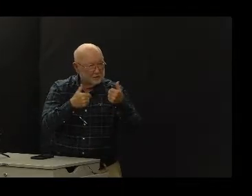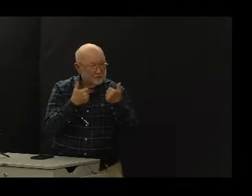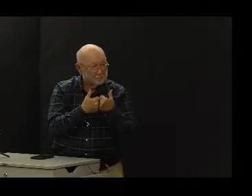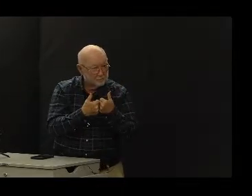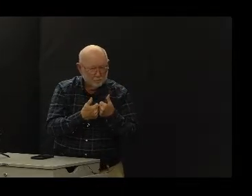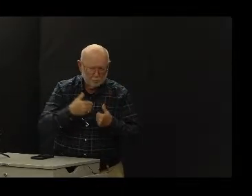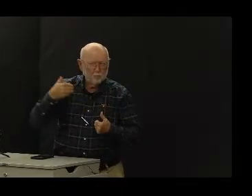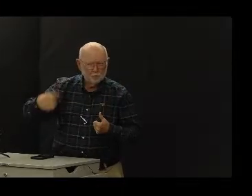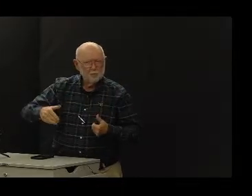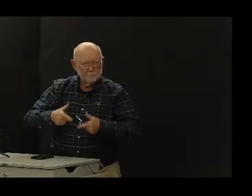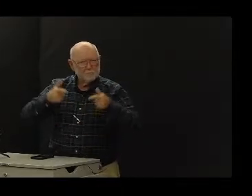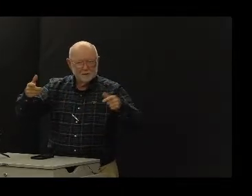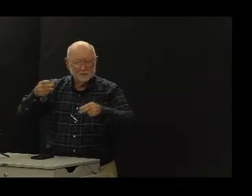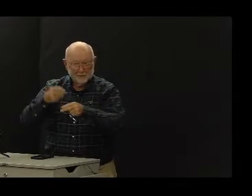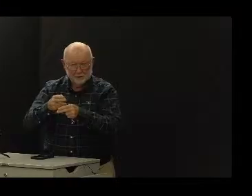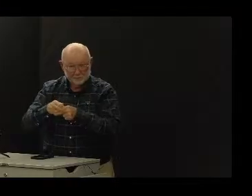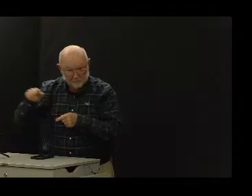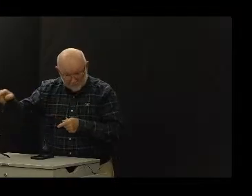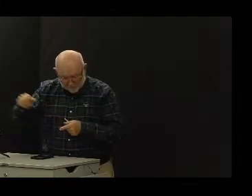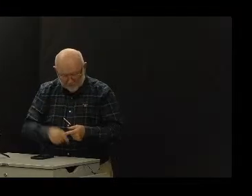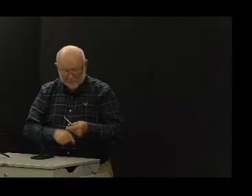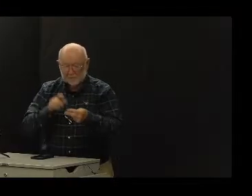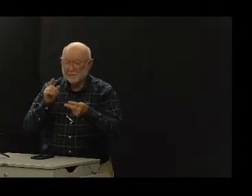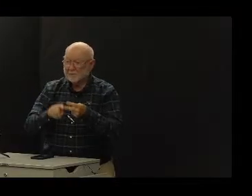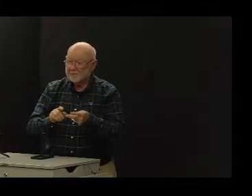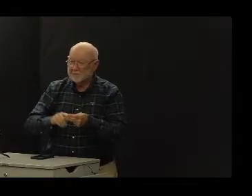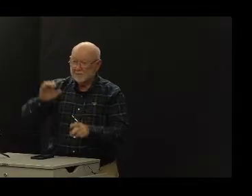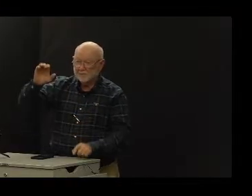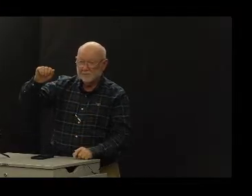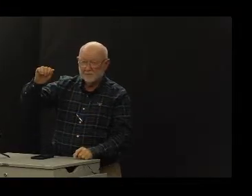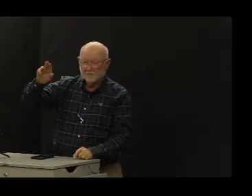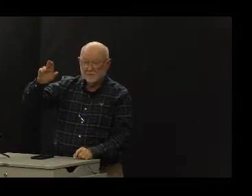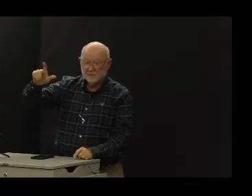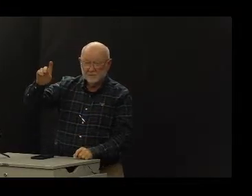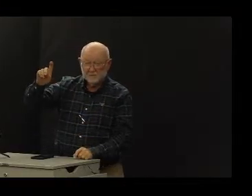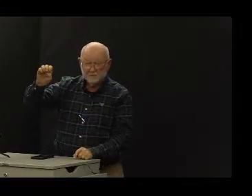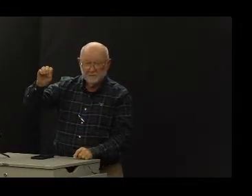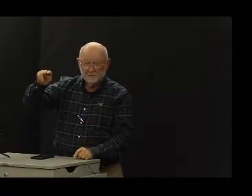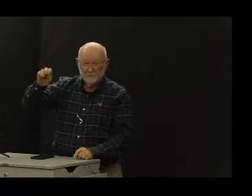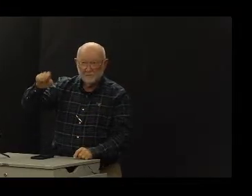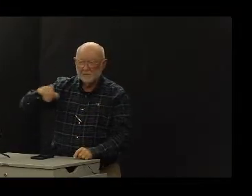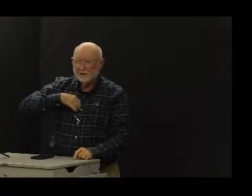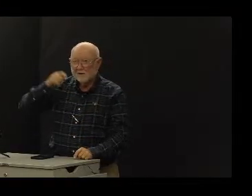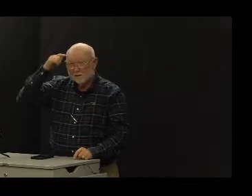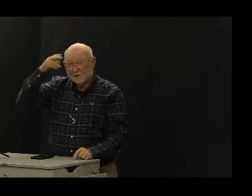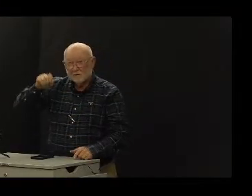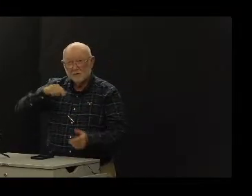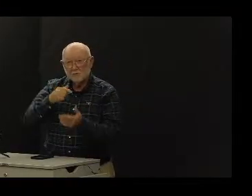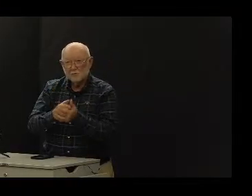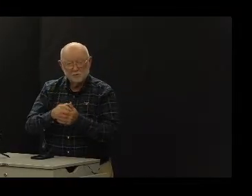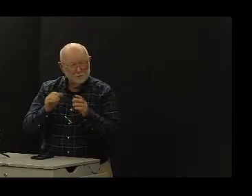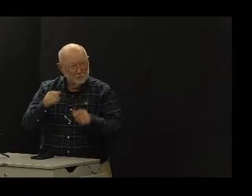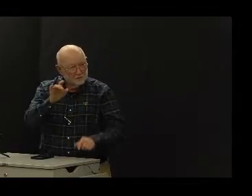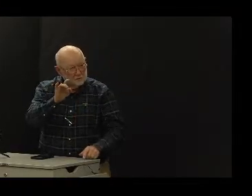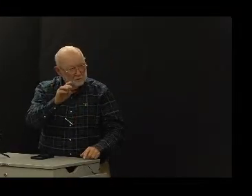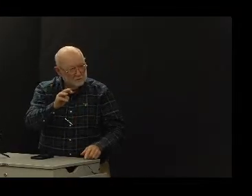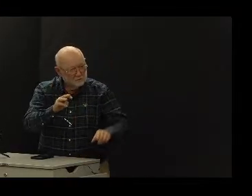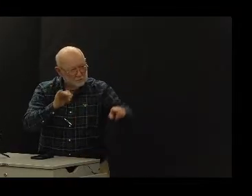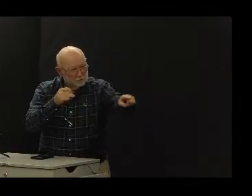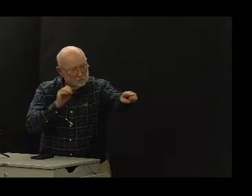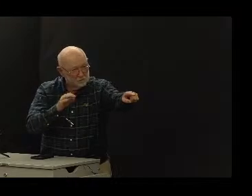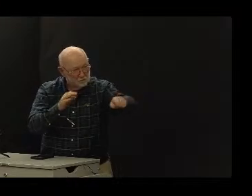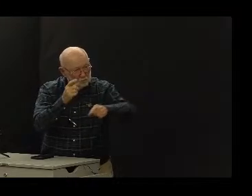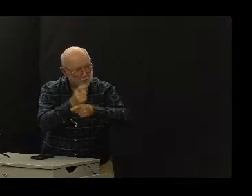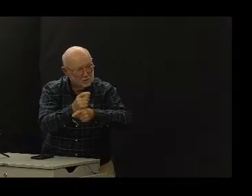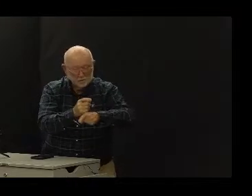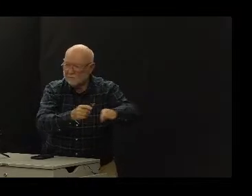working in schools across the country, and so he helped ref a couple of basketball games. And then we have Arlen, I